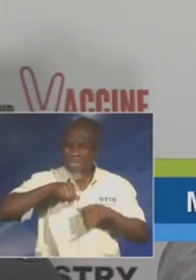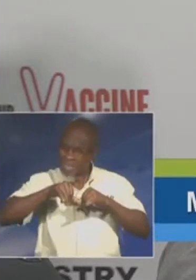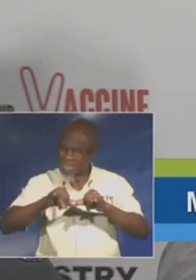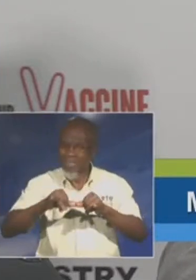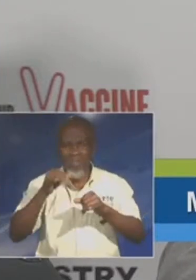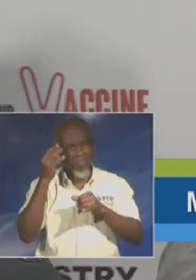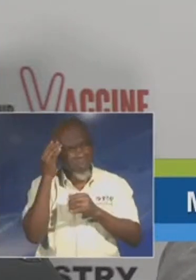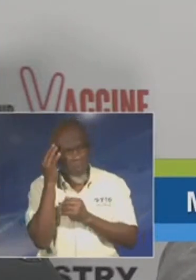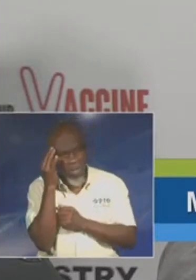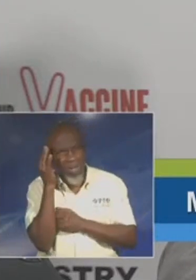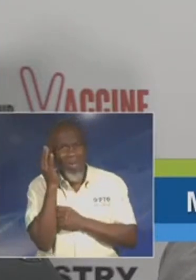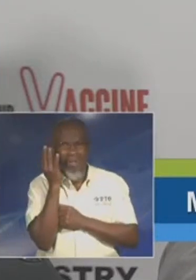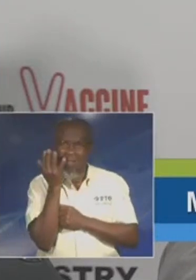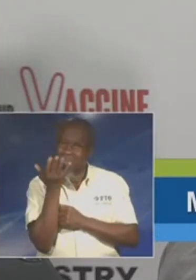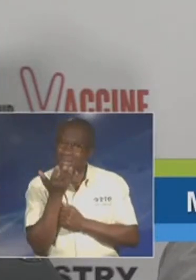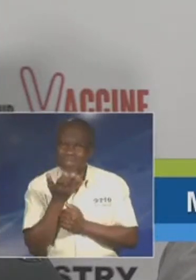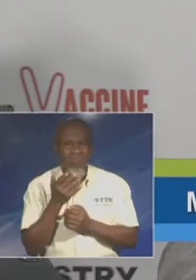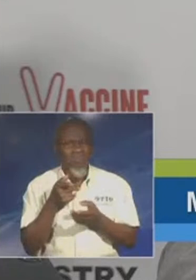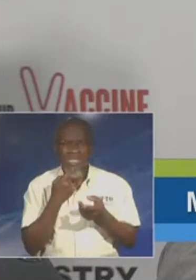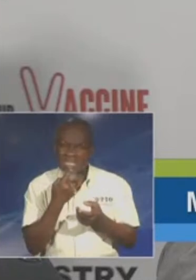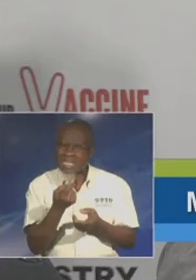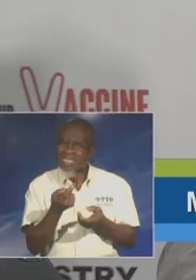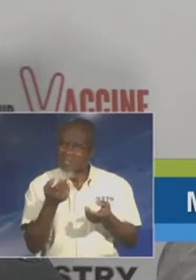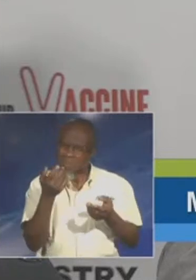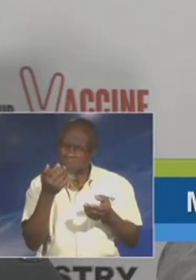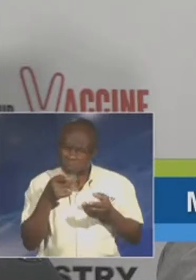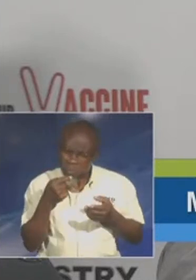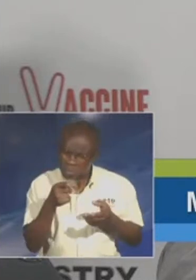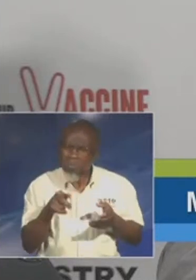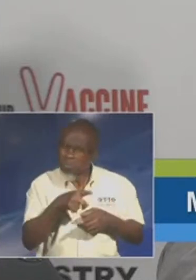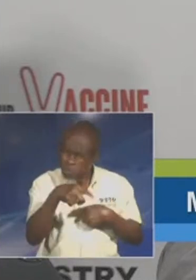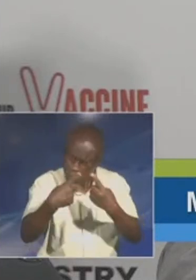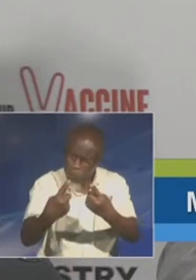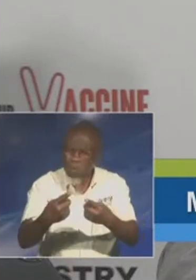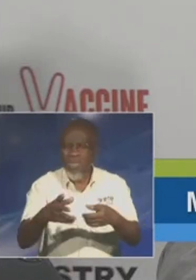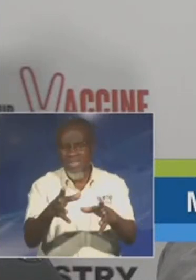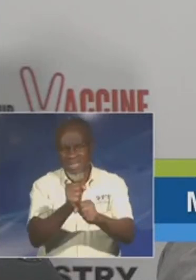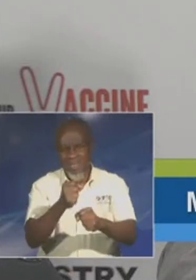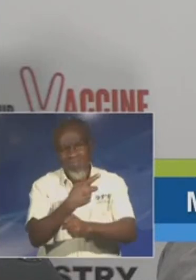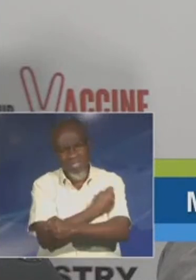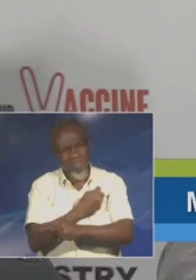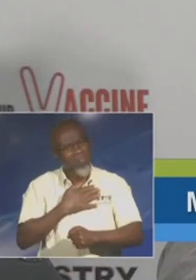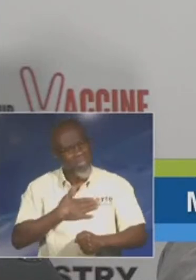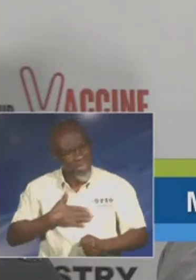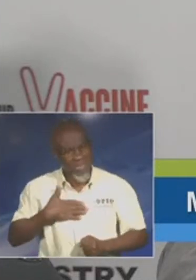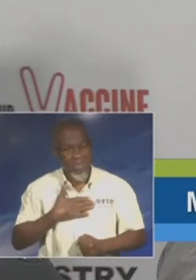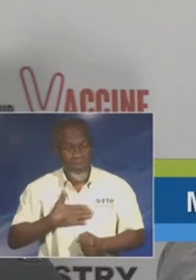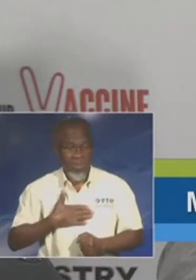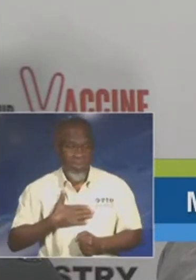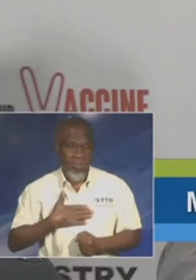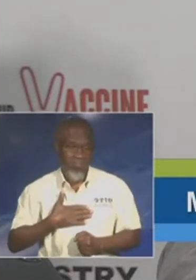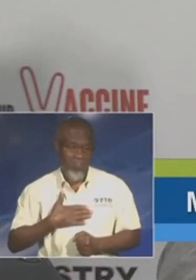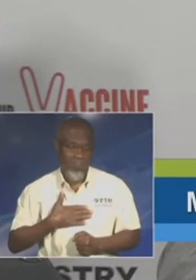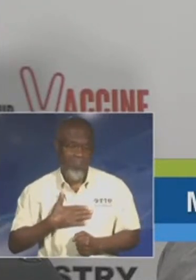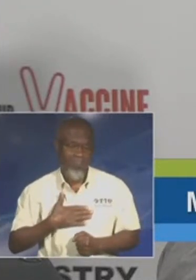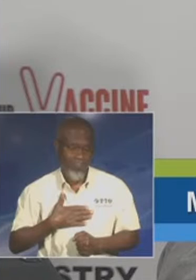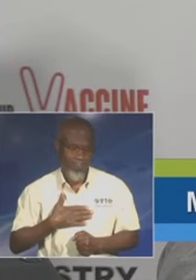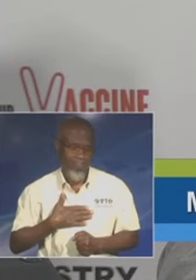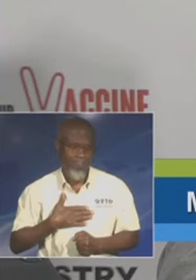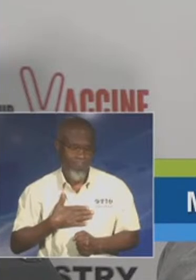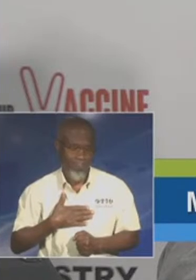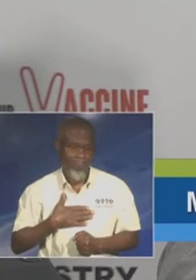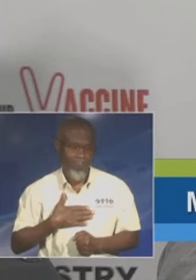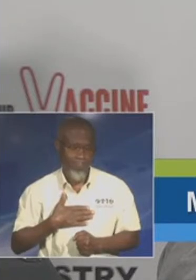keep telling people to be vaccinated. On the long COVID clinics, the long COVID clinics